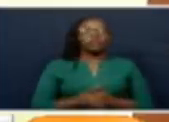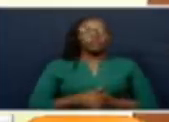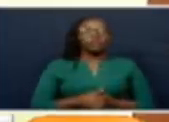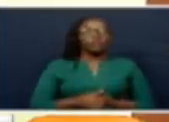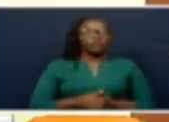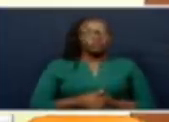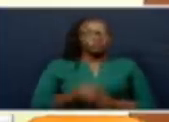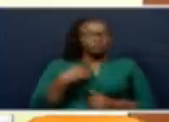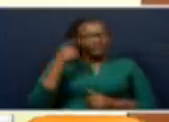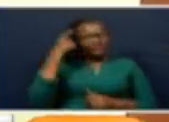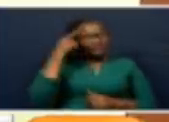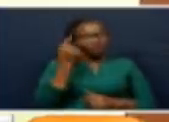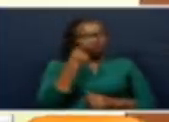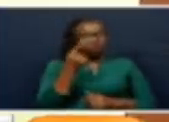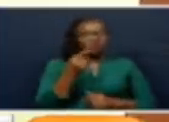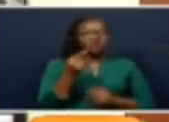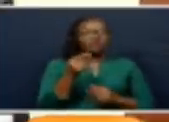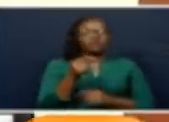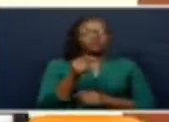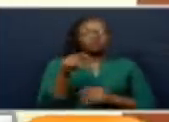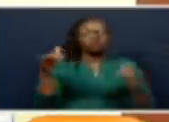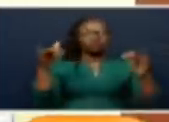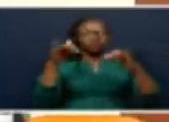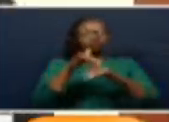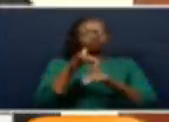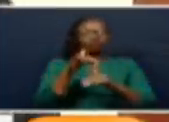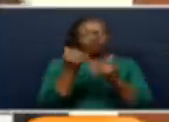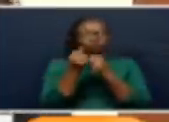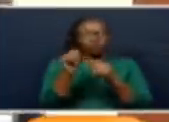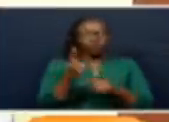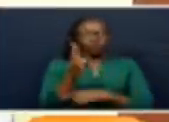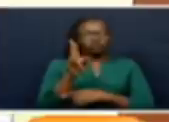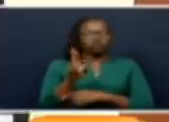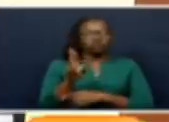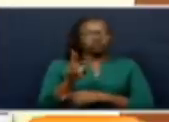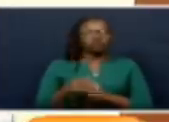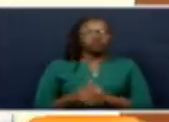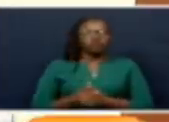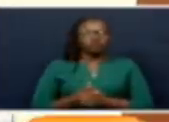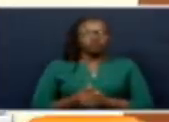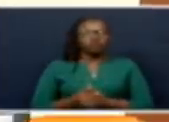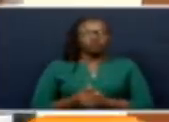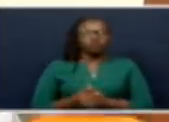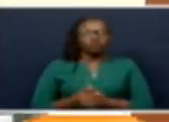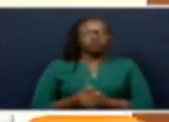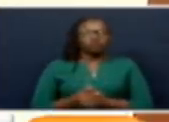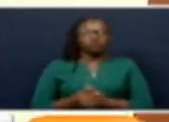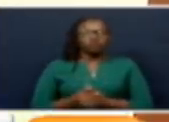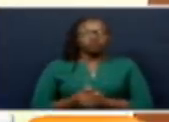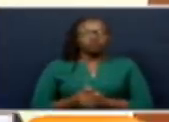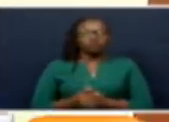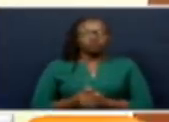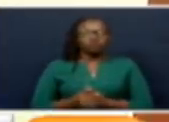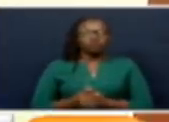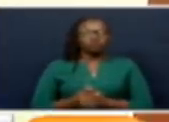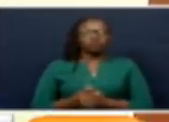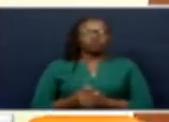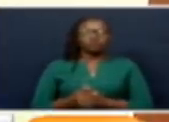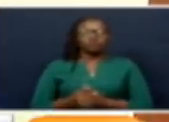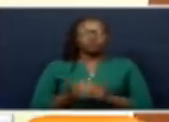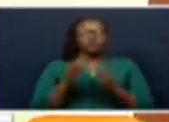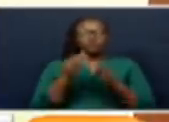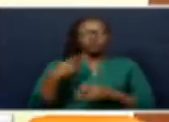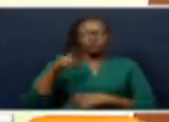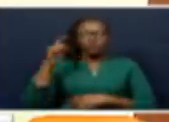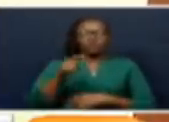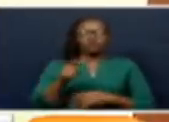I think the cabinet of President Uhuru, but what it requires is the support, total support from the government itself, total support from Kenyans.